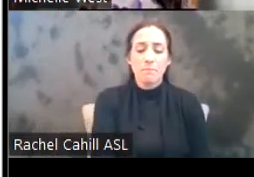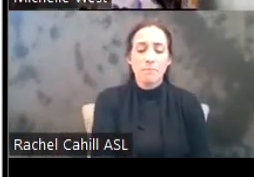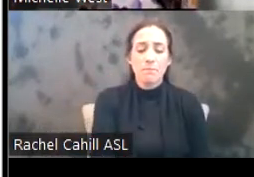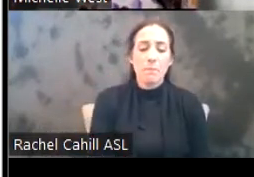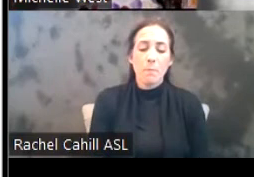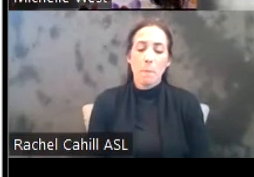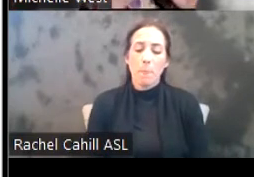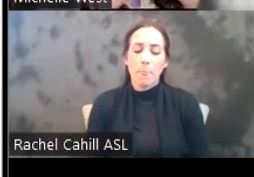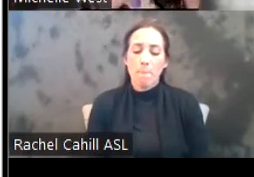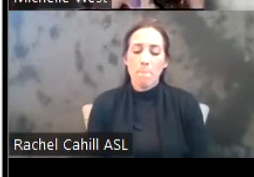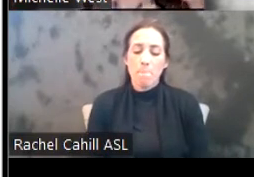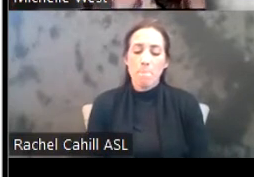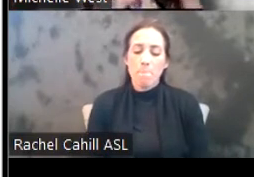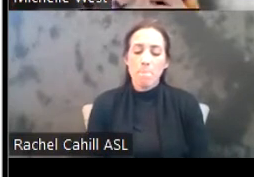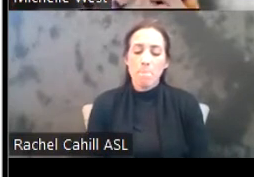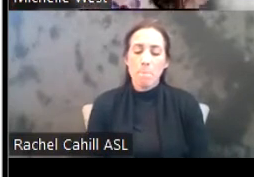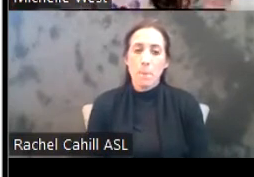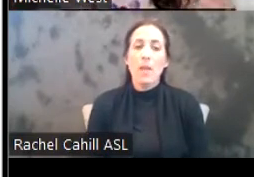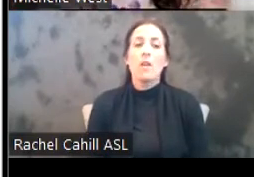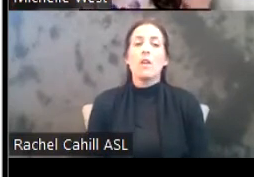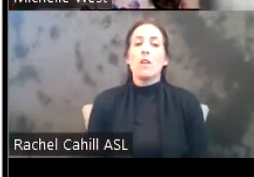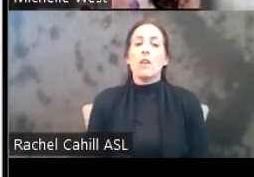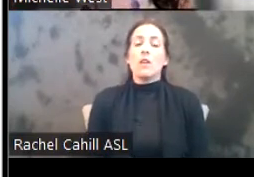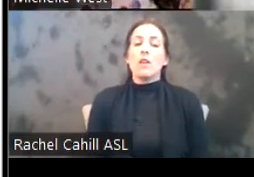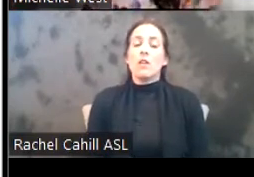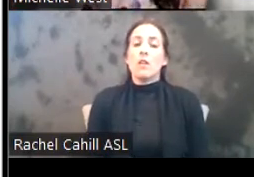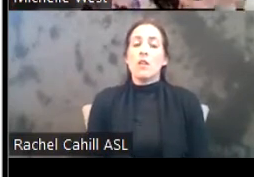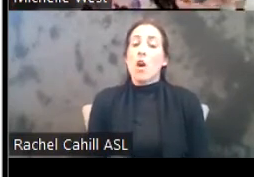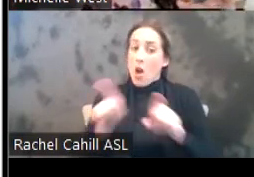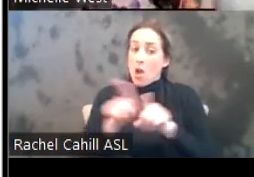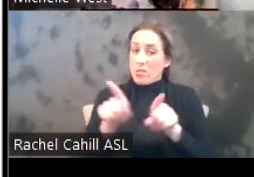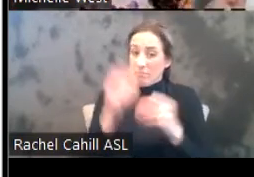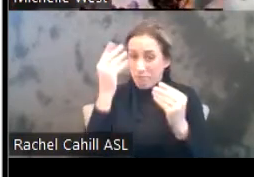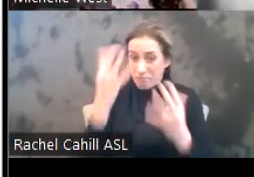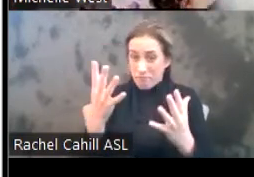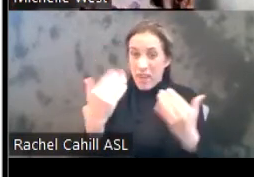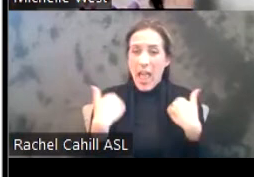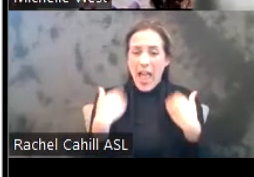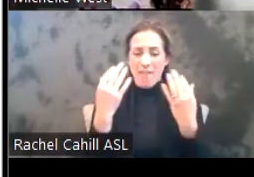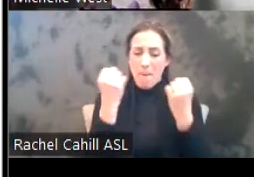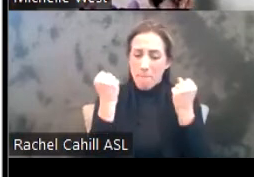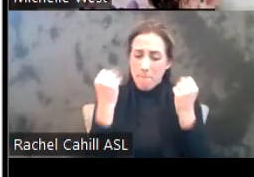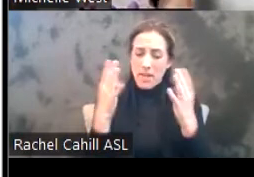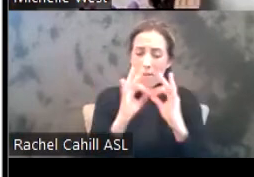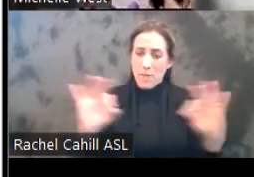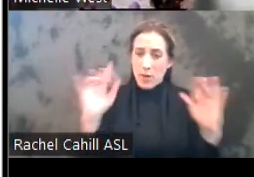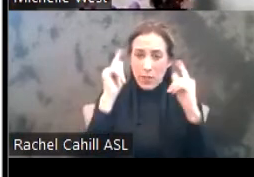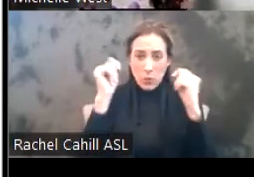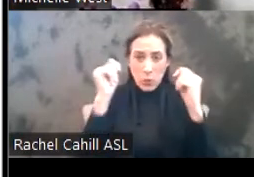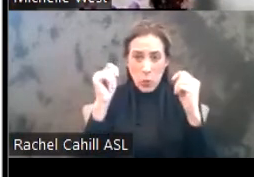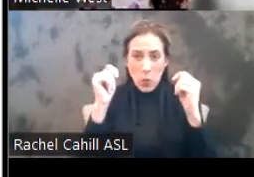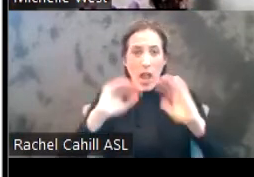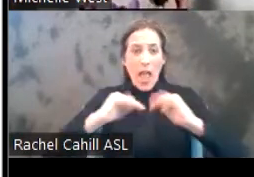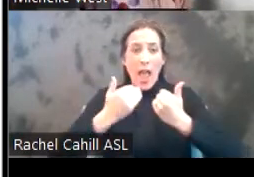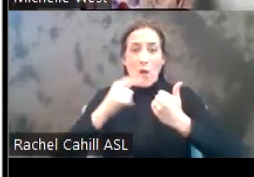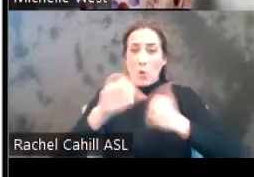But and then they do have, there are a ton of free tutorials on how to learn how to do, how to set up Google Ad